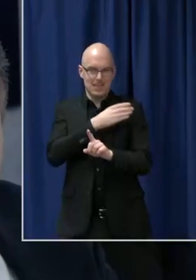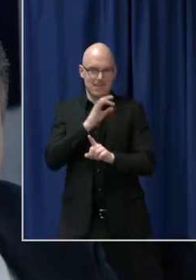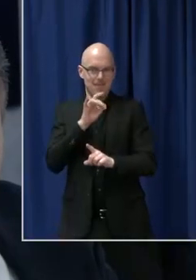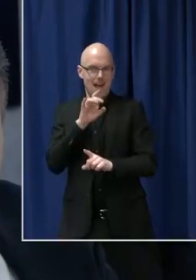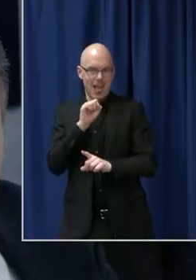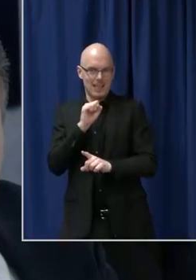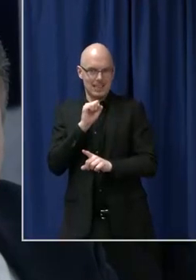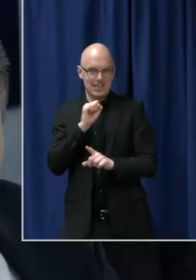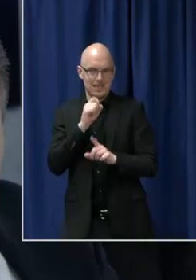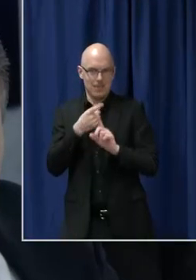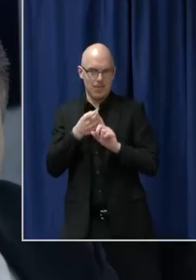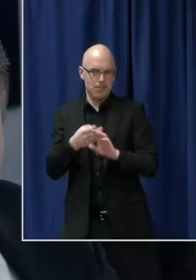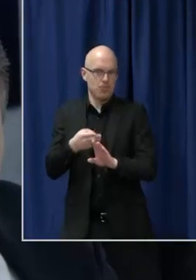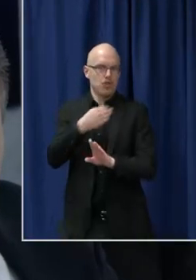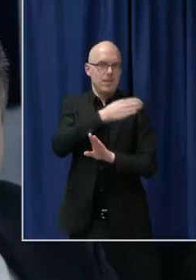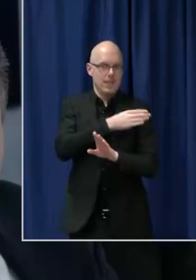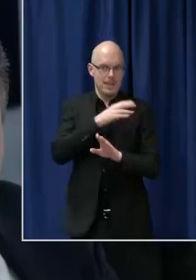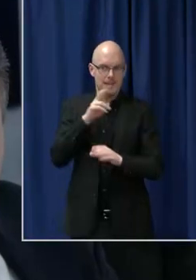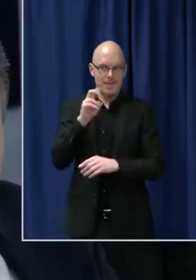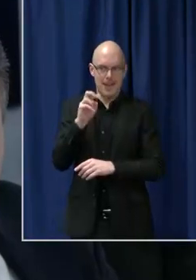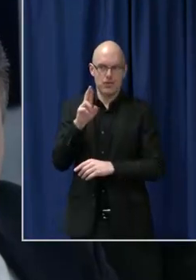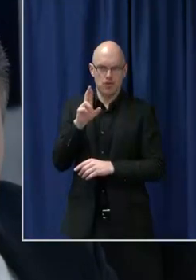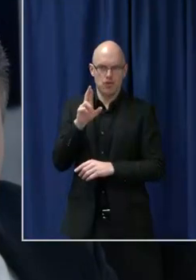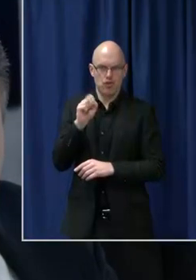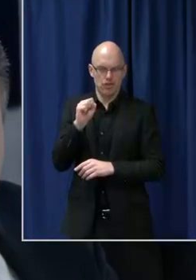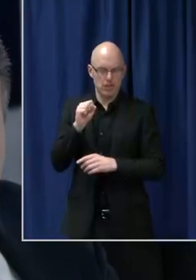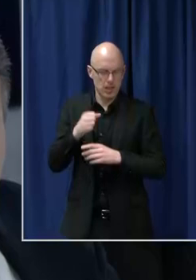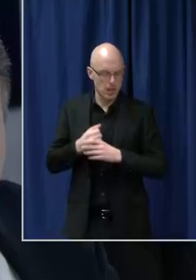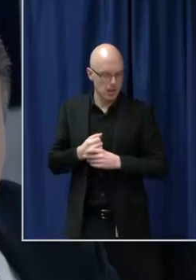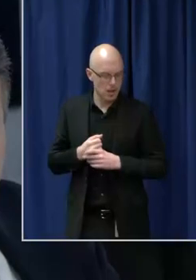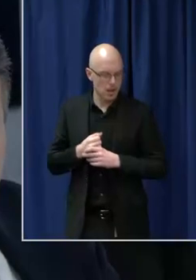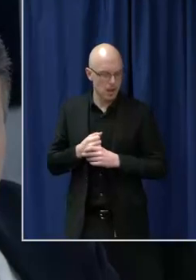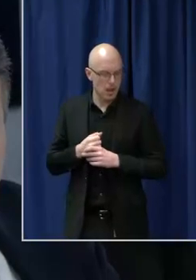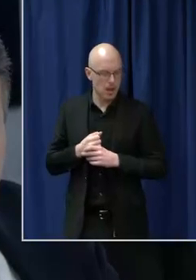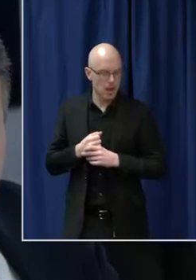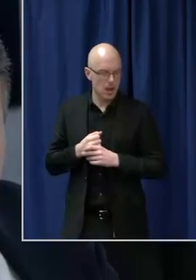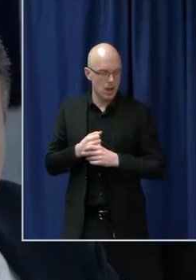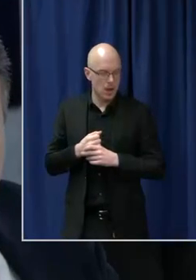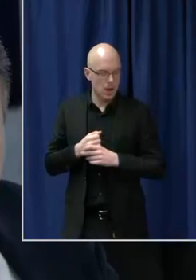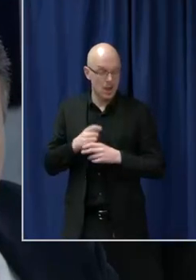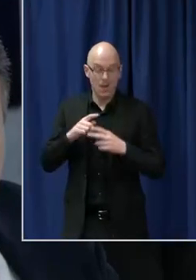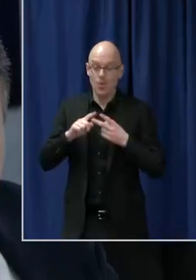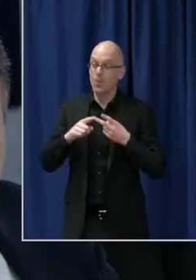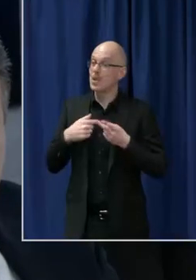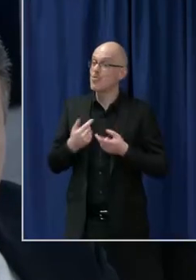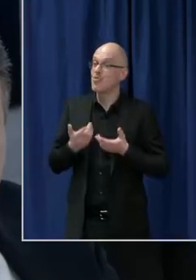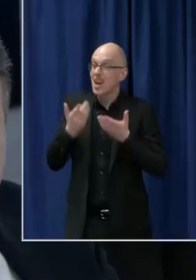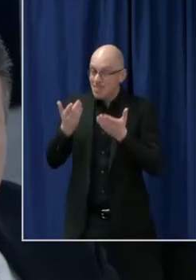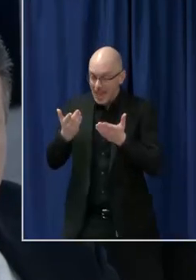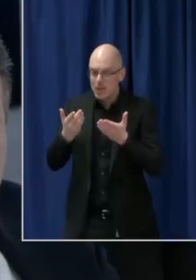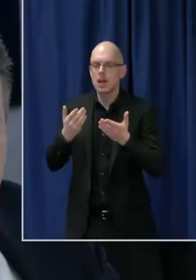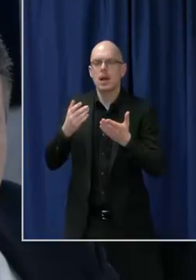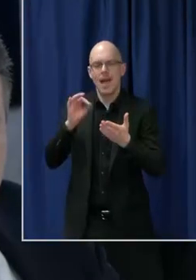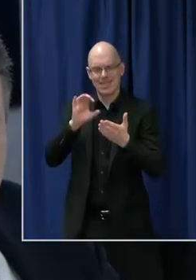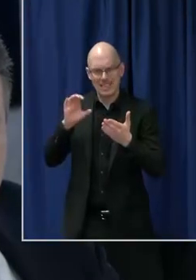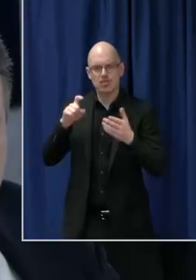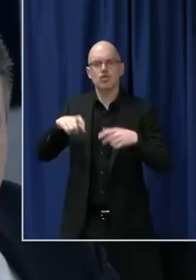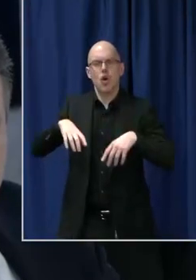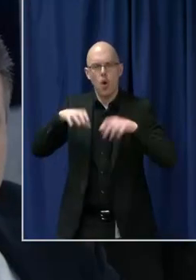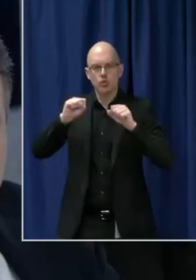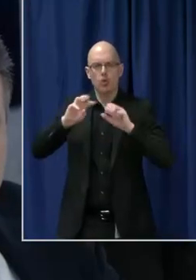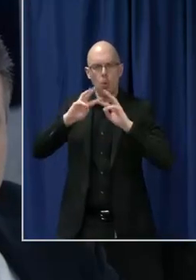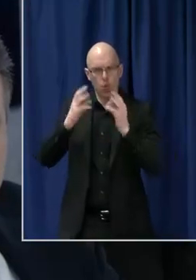recommendation is that we encourage the FCC to facilitate a workshop between content creators,